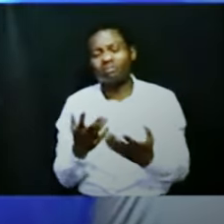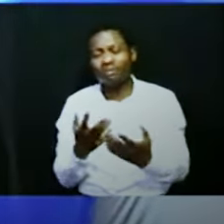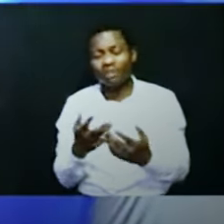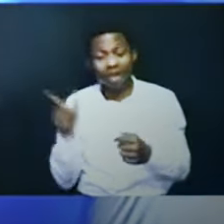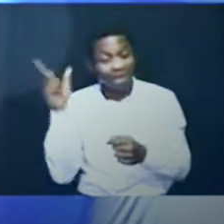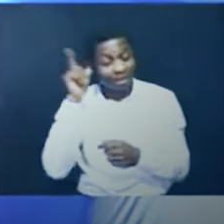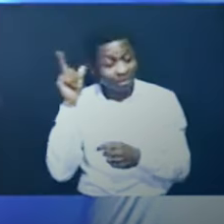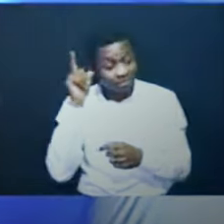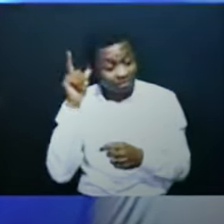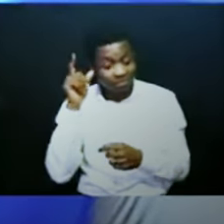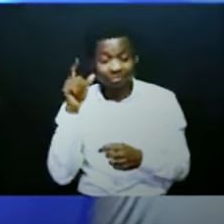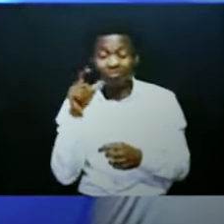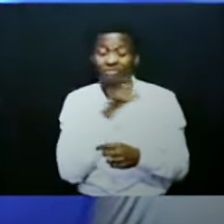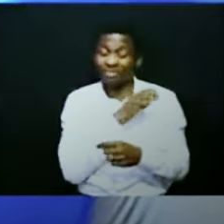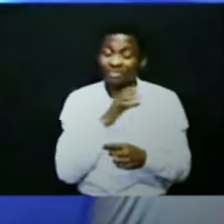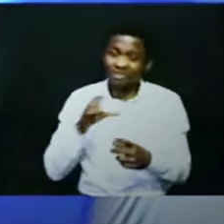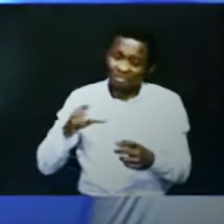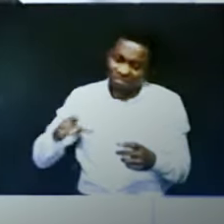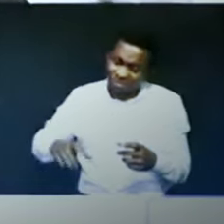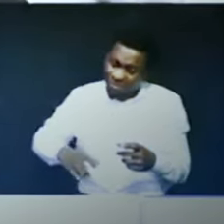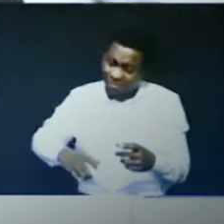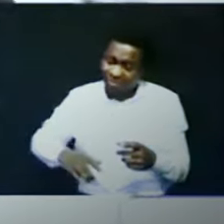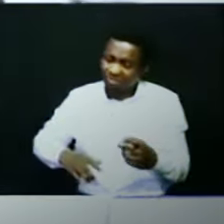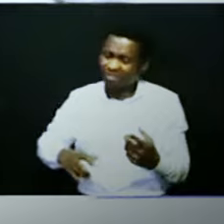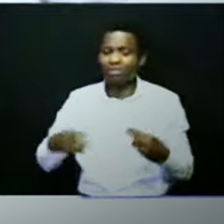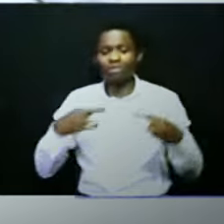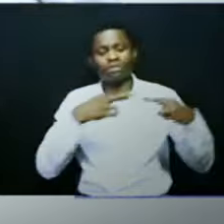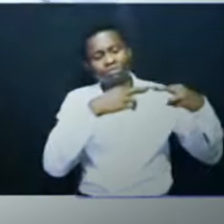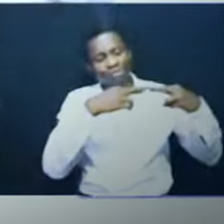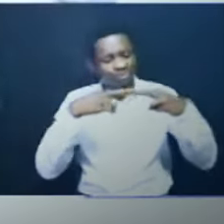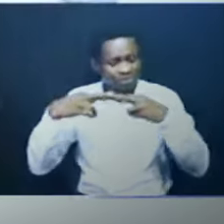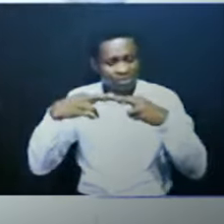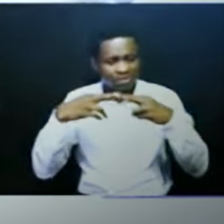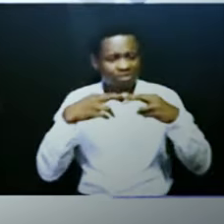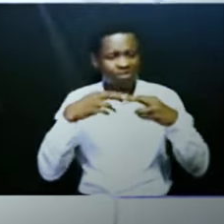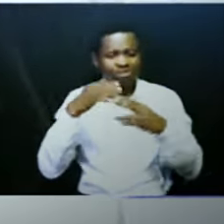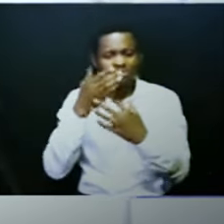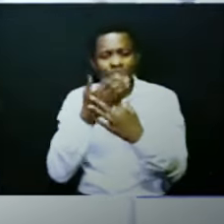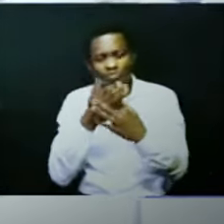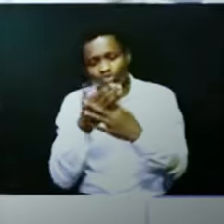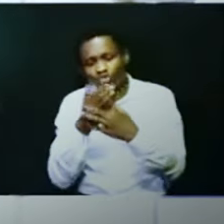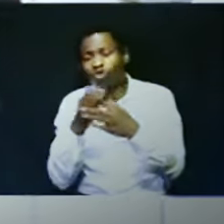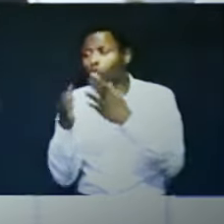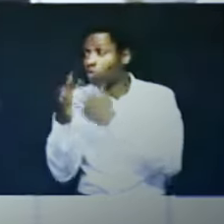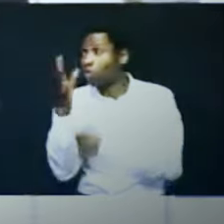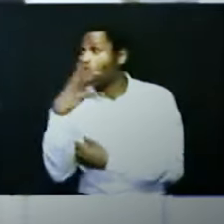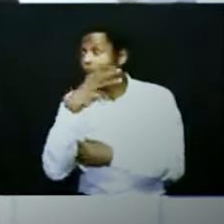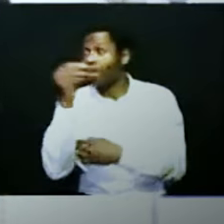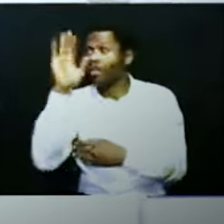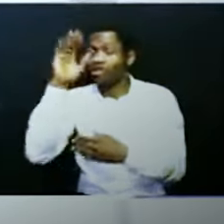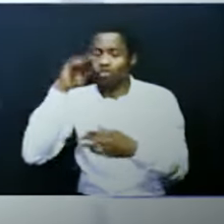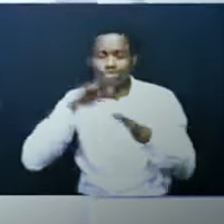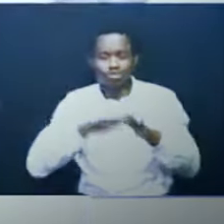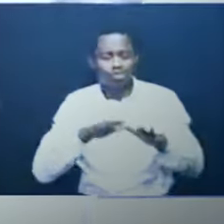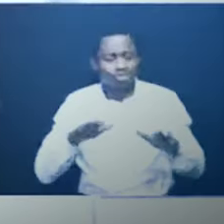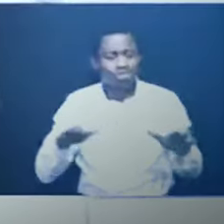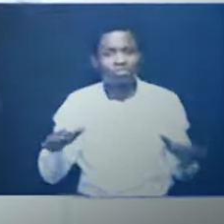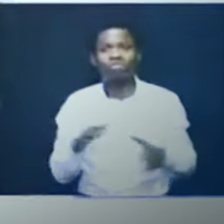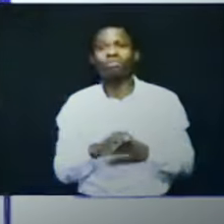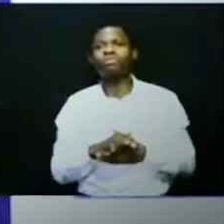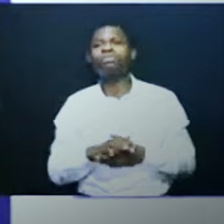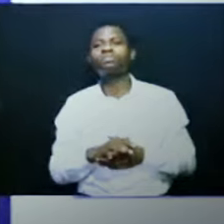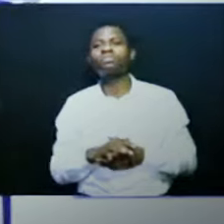Christianity, anso adofo no muntie Christo so wo, it's a relationship between God and his children. E ayo nko fa do nyankopon ne ne mantam. It is like